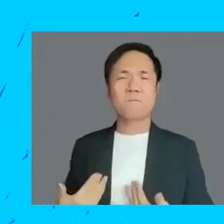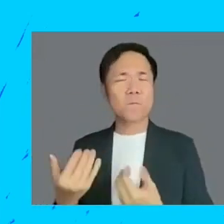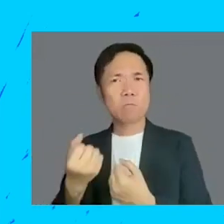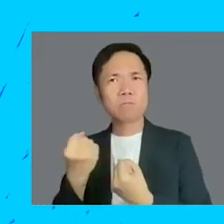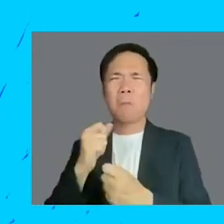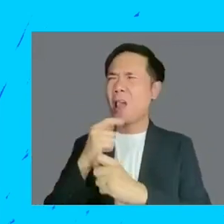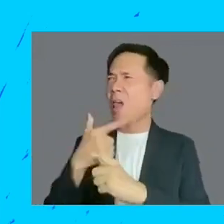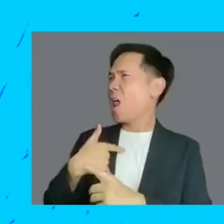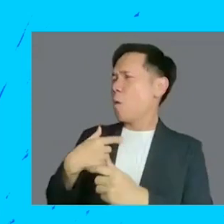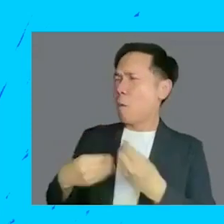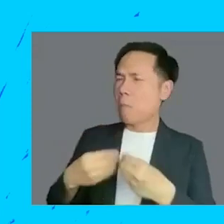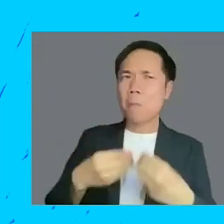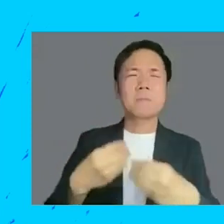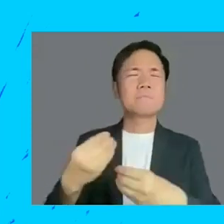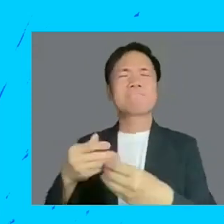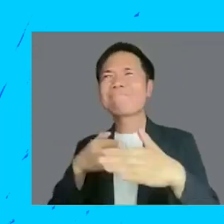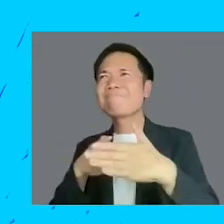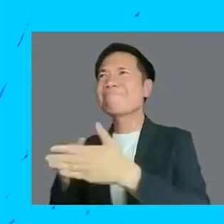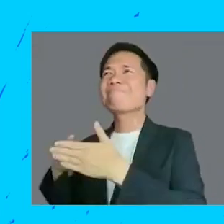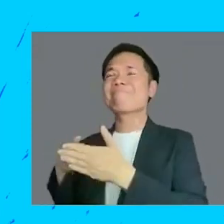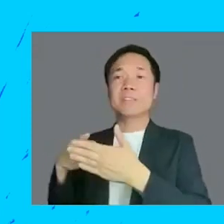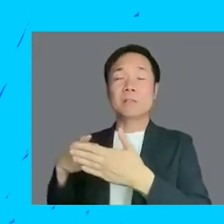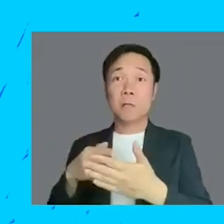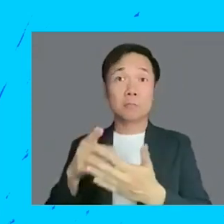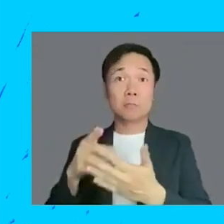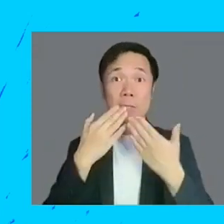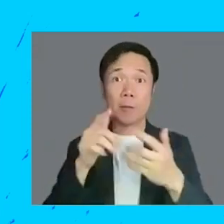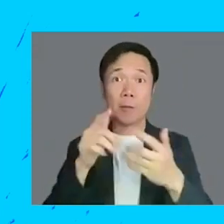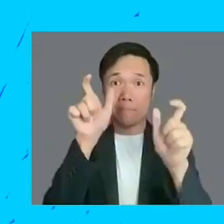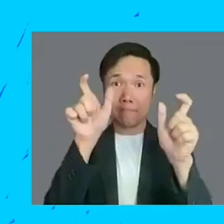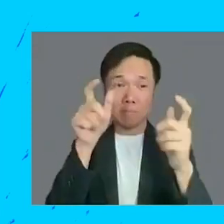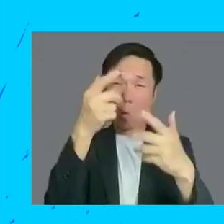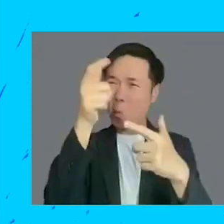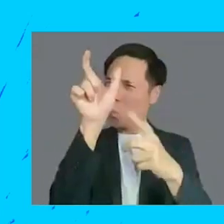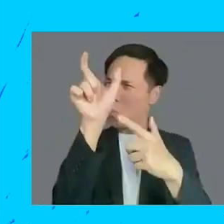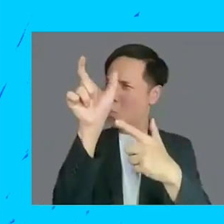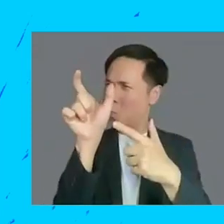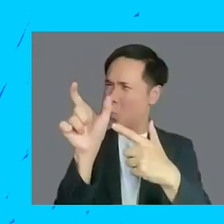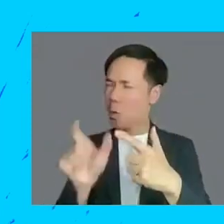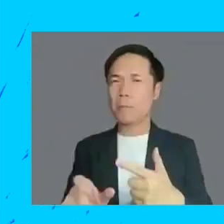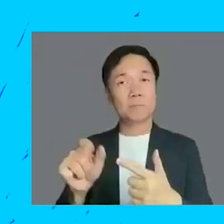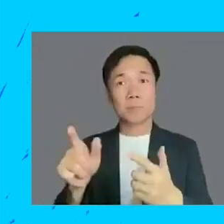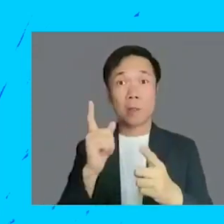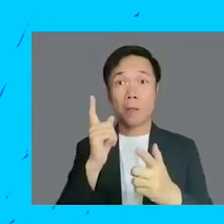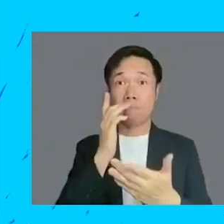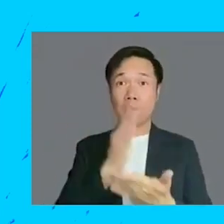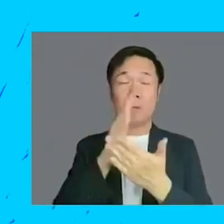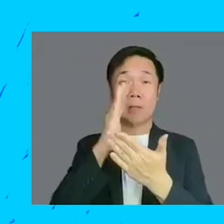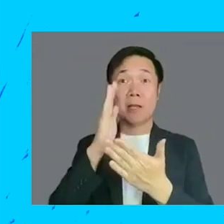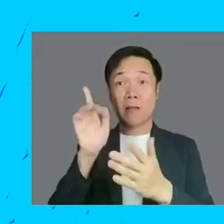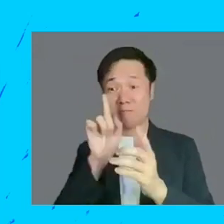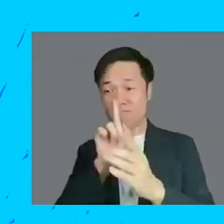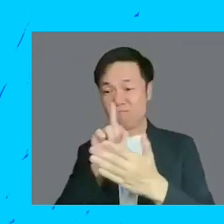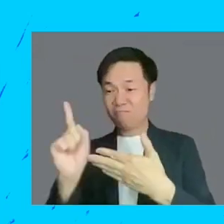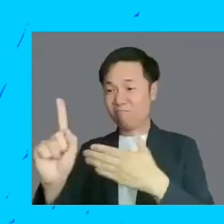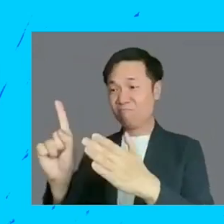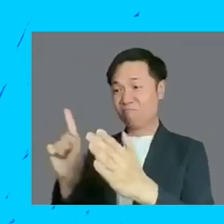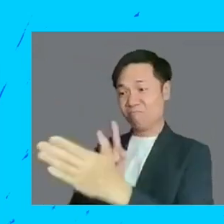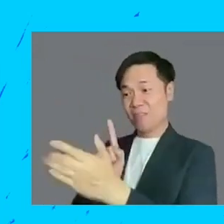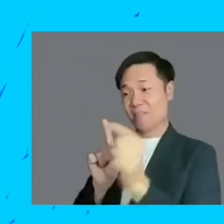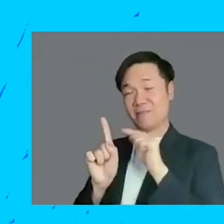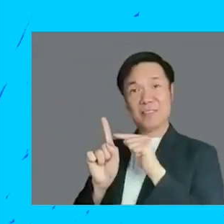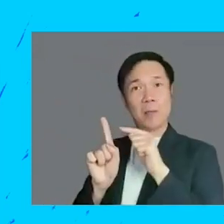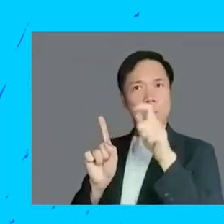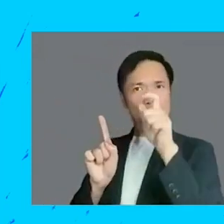is very, very key and fundamental. Youth leadership at the center, this is also another wonderful one. It is so fantastic that